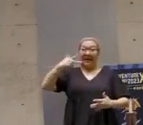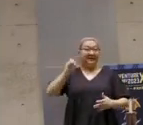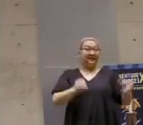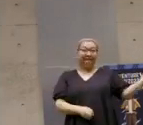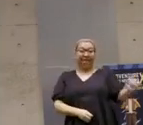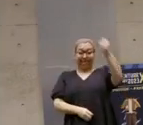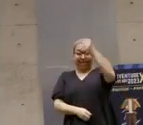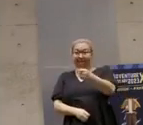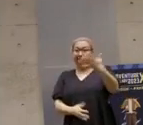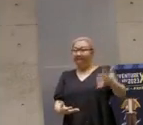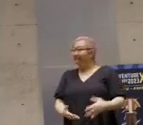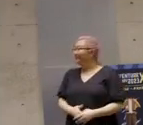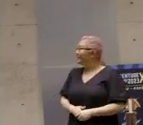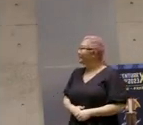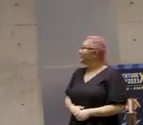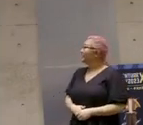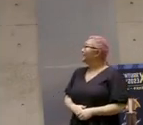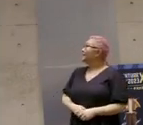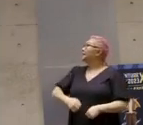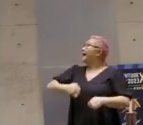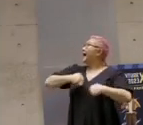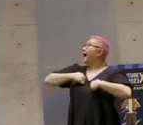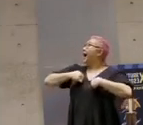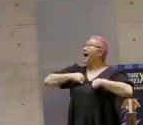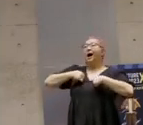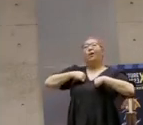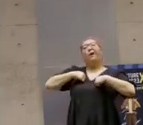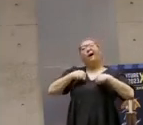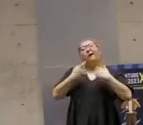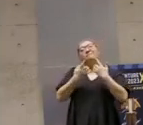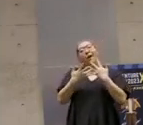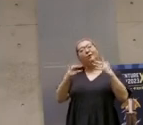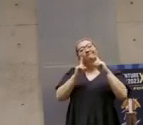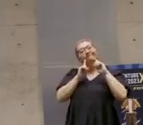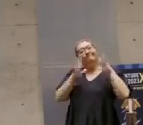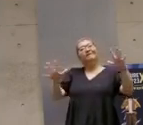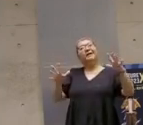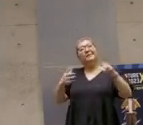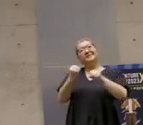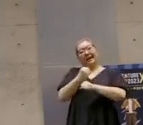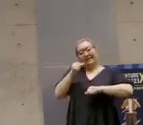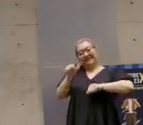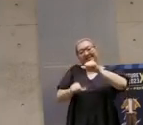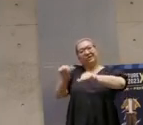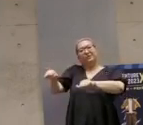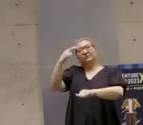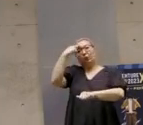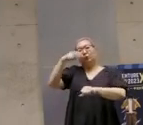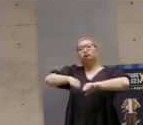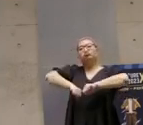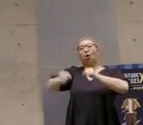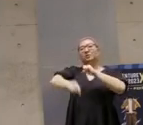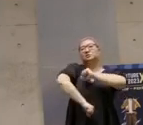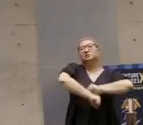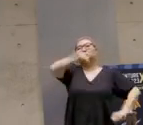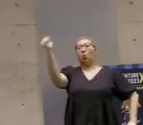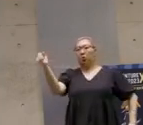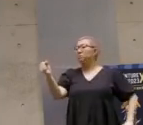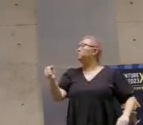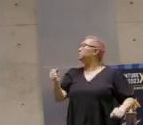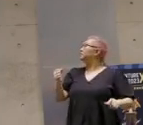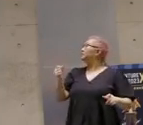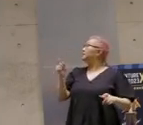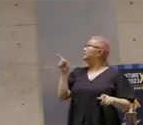The game that we're best known for, the series that we're best known for, is Broken Sword. Here's the first game, Broken Sword Shadow of